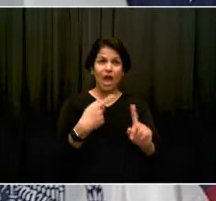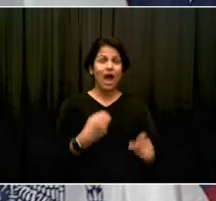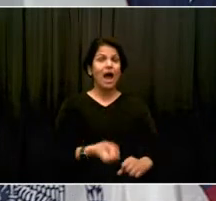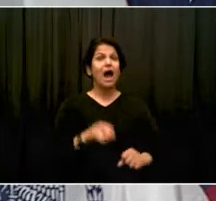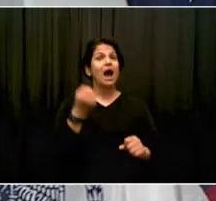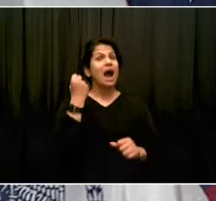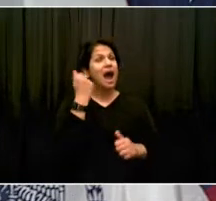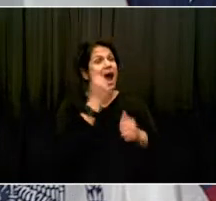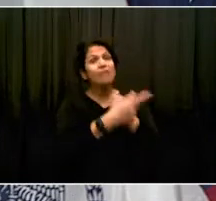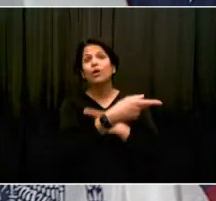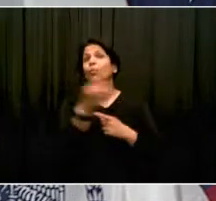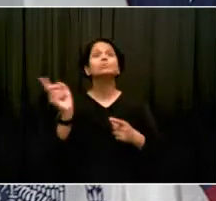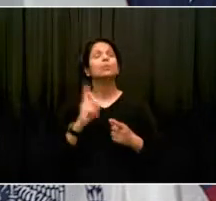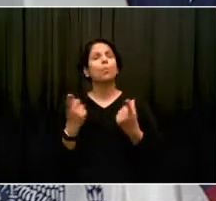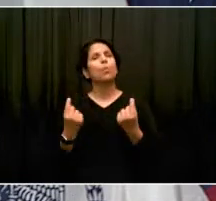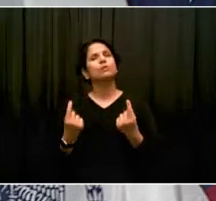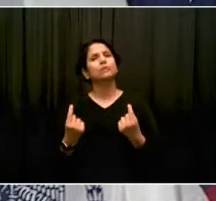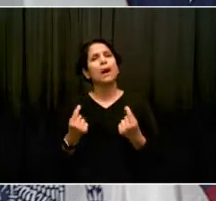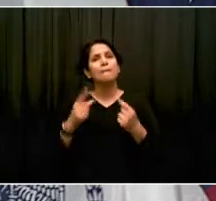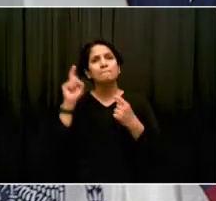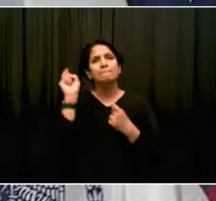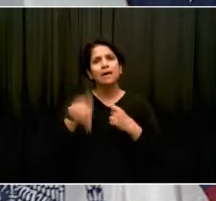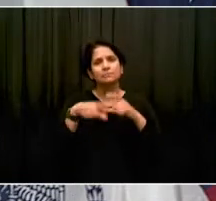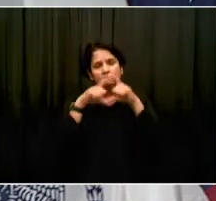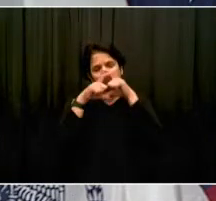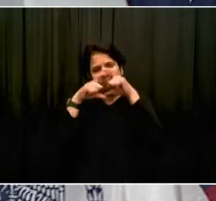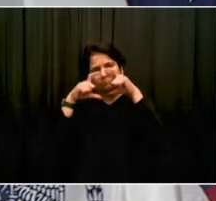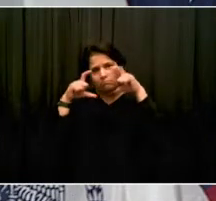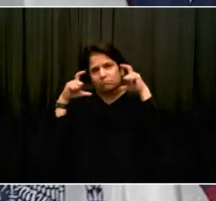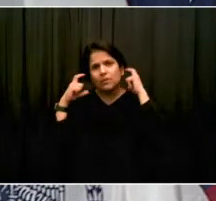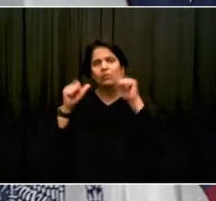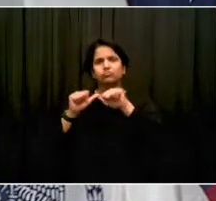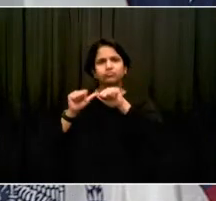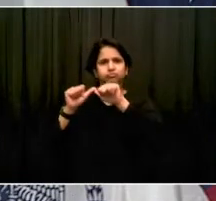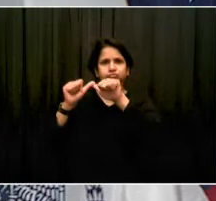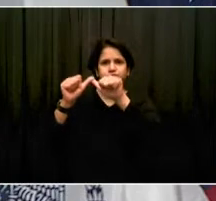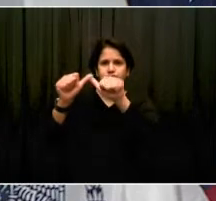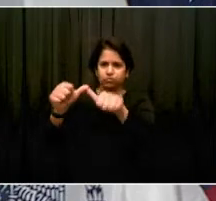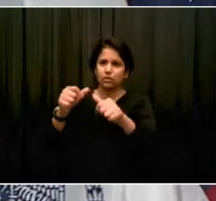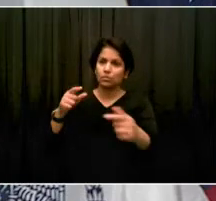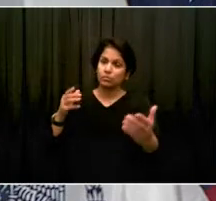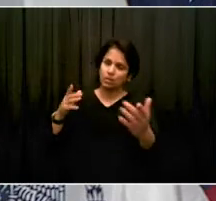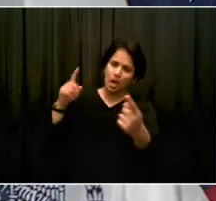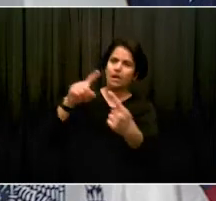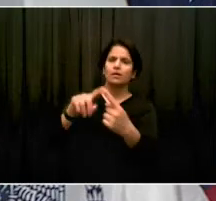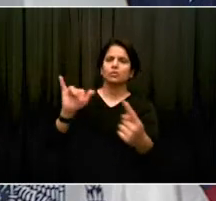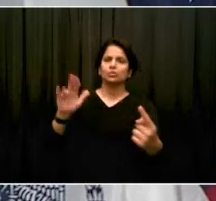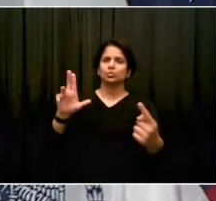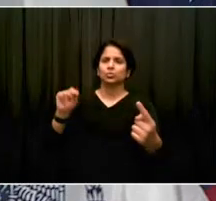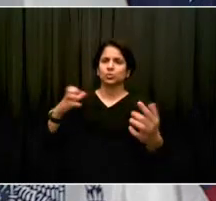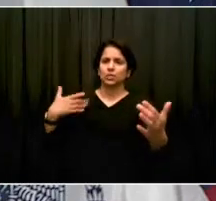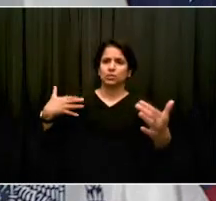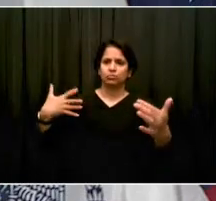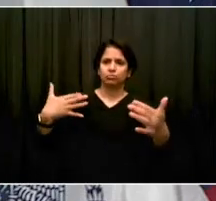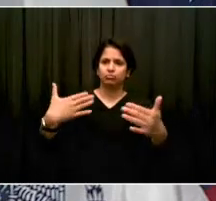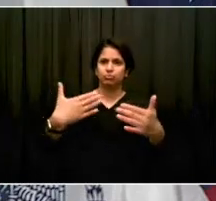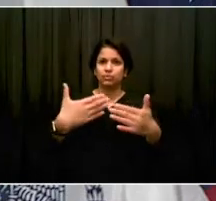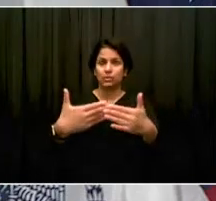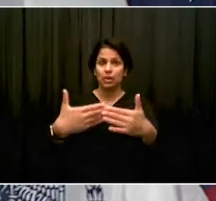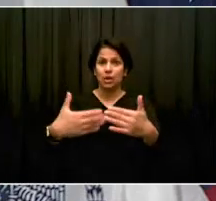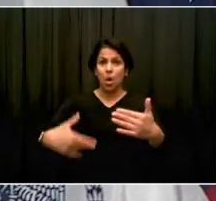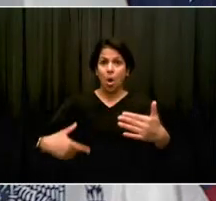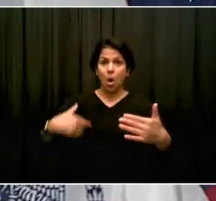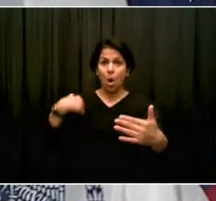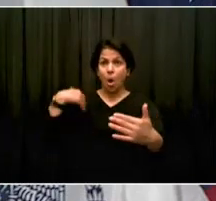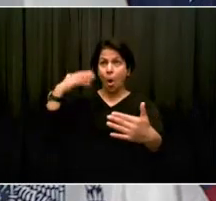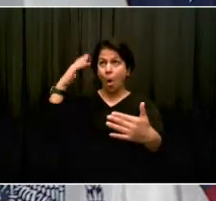Our hope was that we would see tremendous progress on vaccination, and in terms of our larger healthcare data, we're seeing that